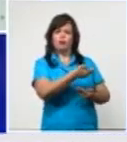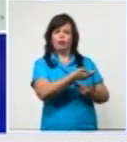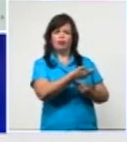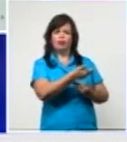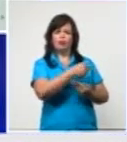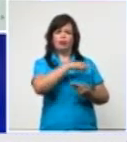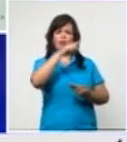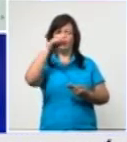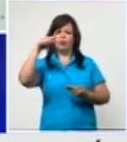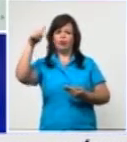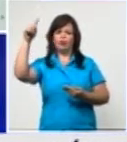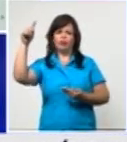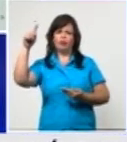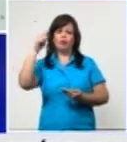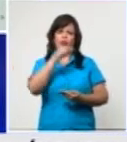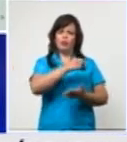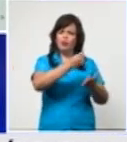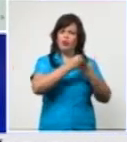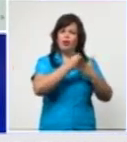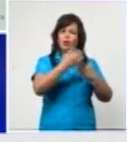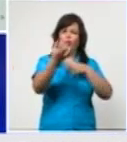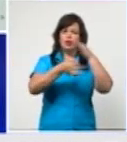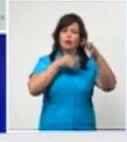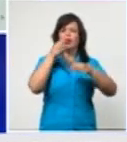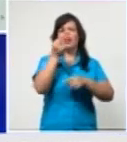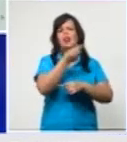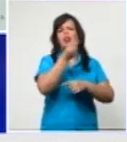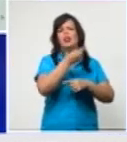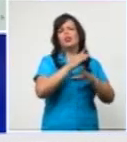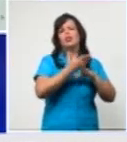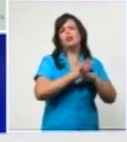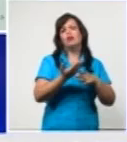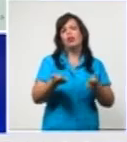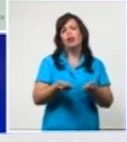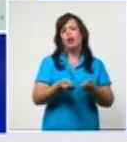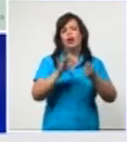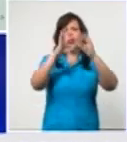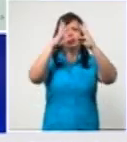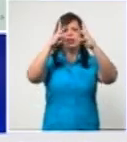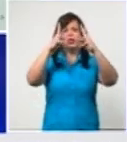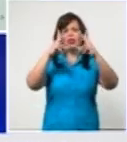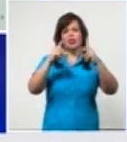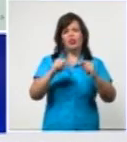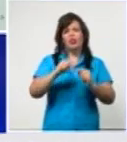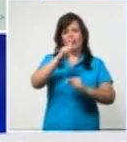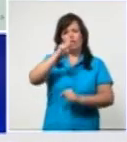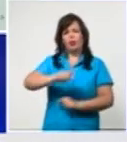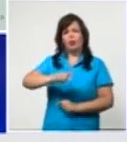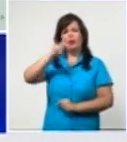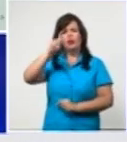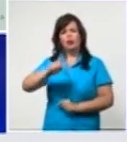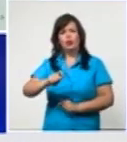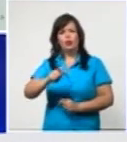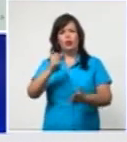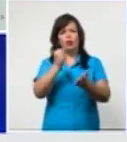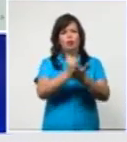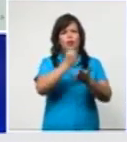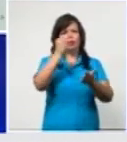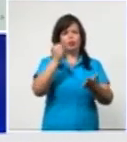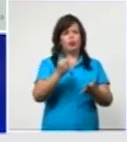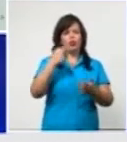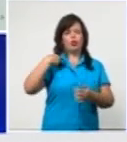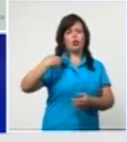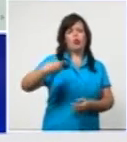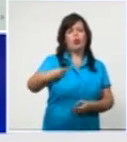this number is growing day by day. And the colors, what